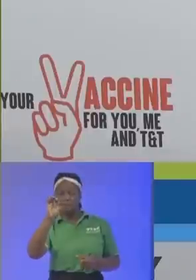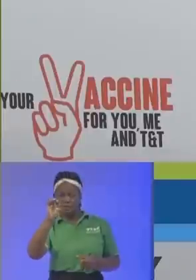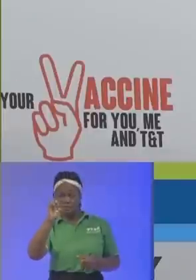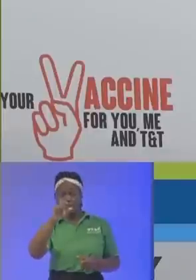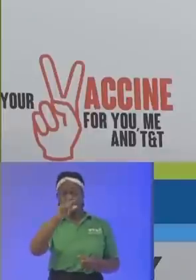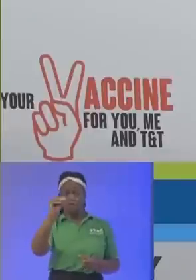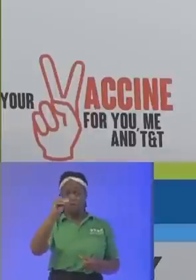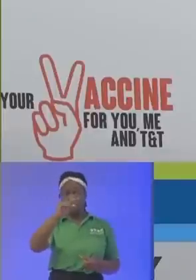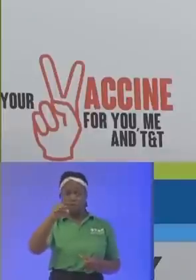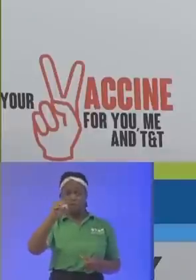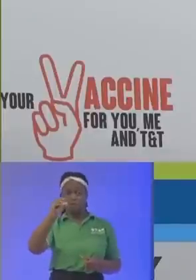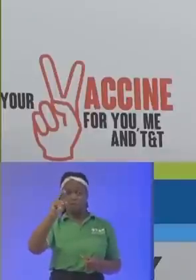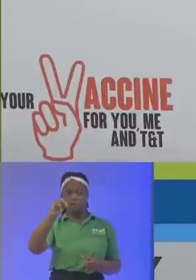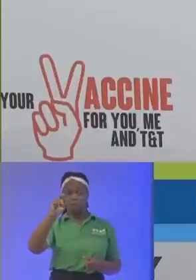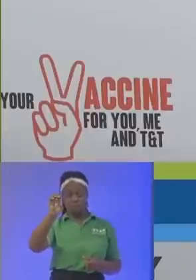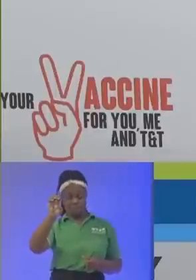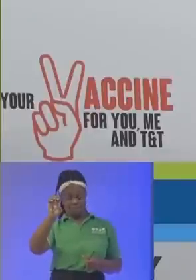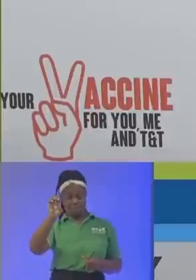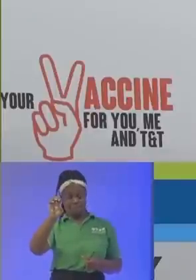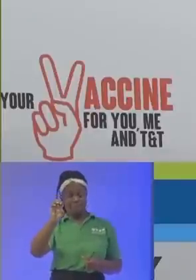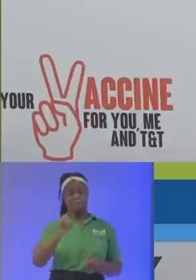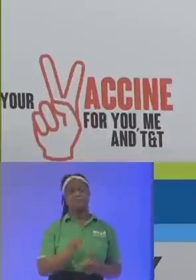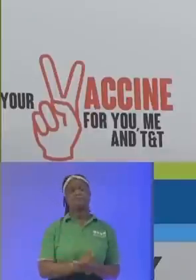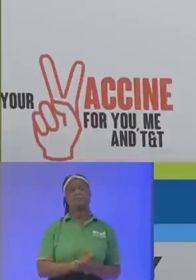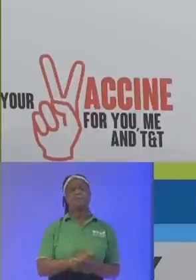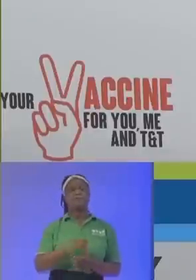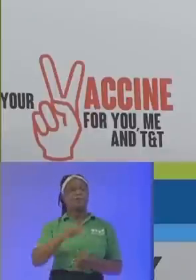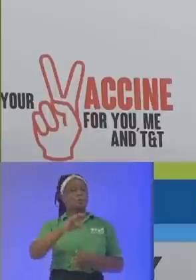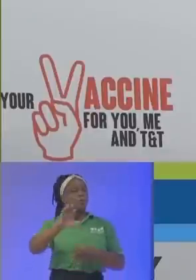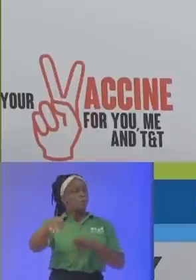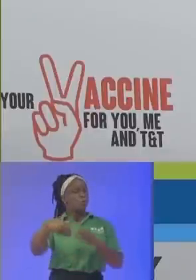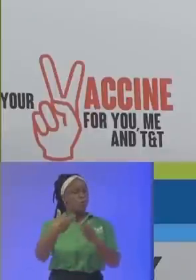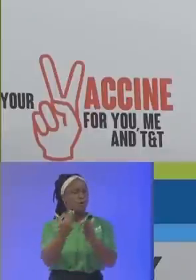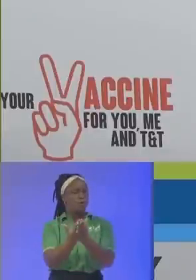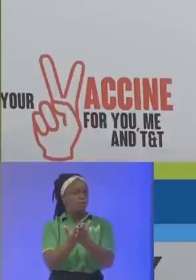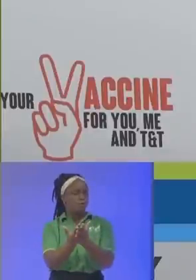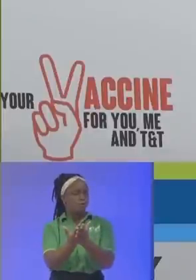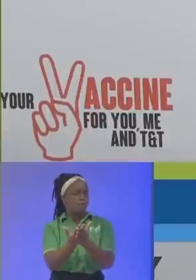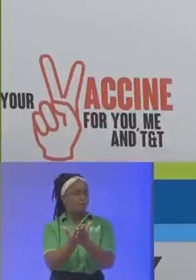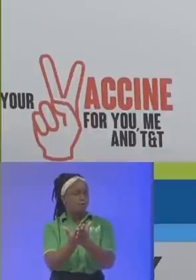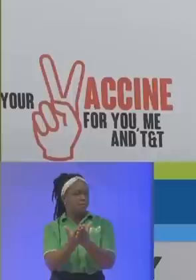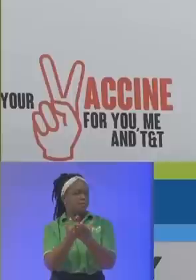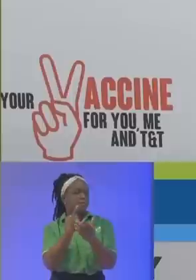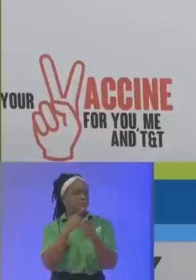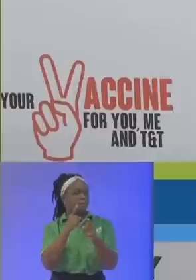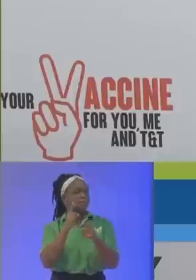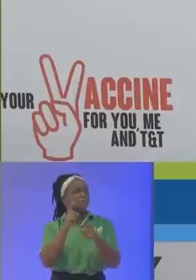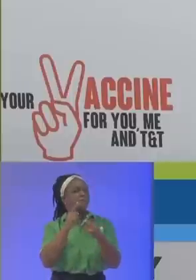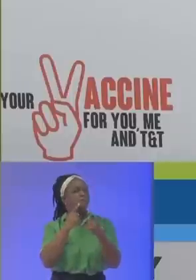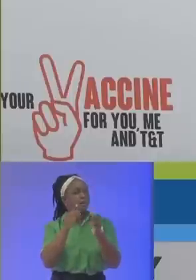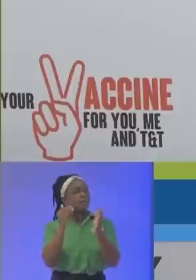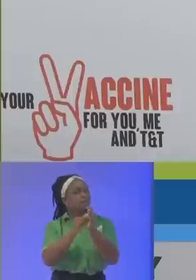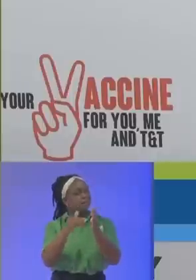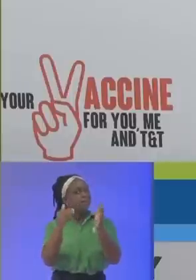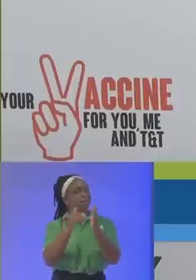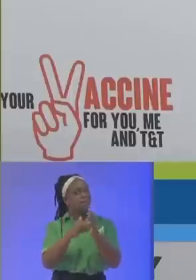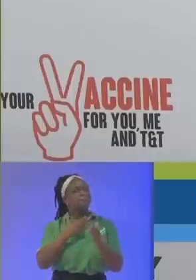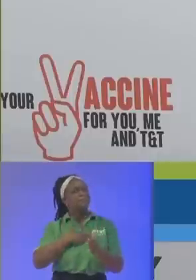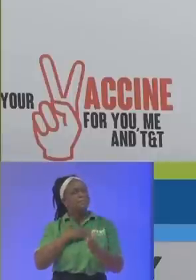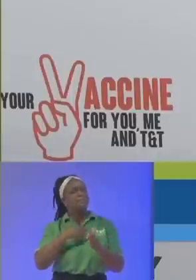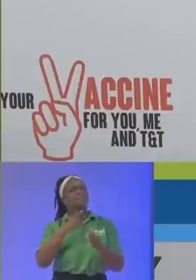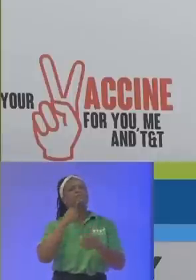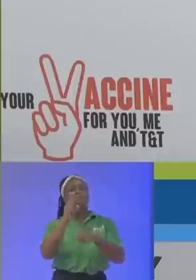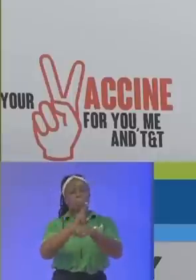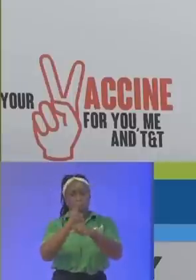theaters. We always advise persons to wear your mask throughout any sort of event, because of course in these